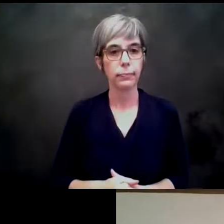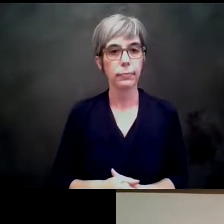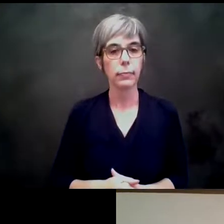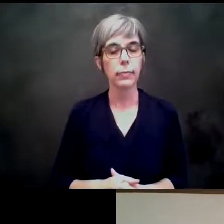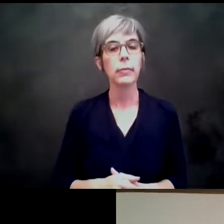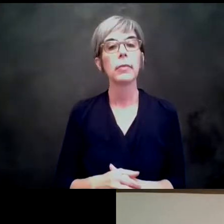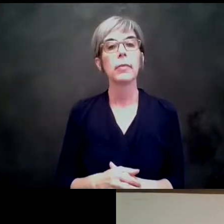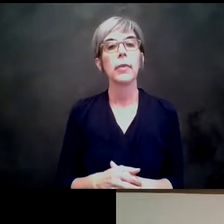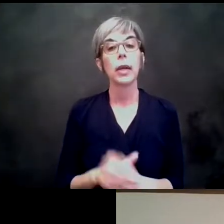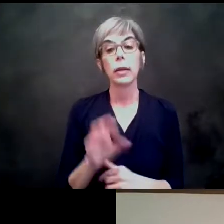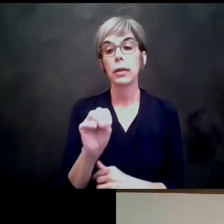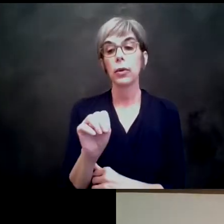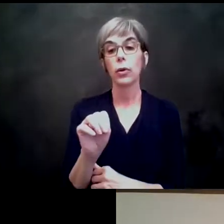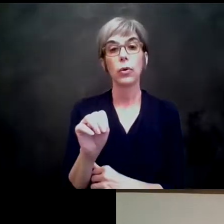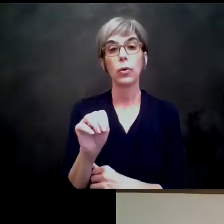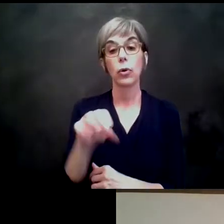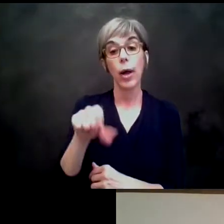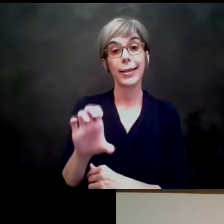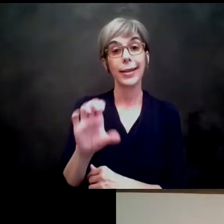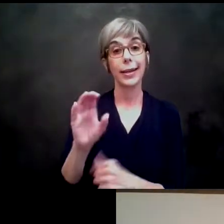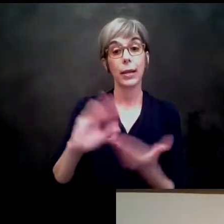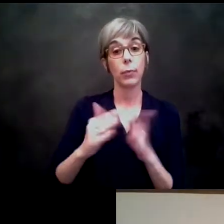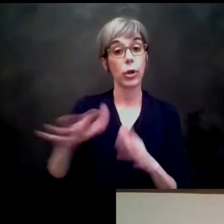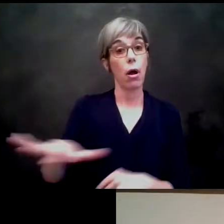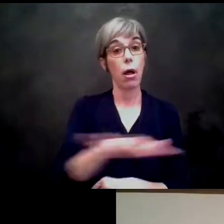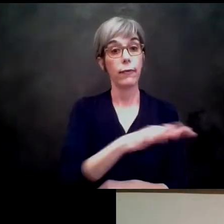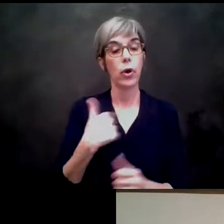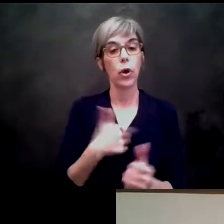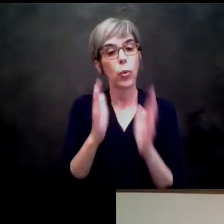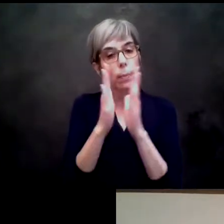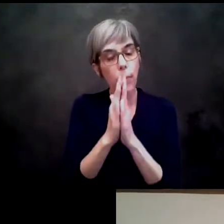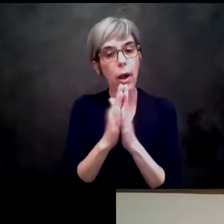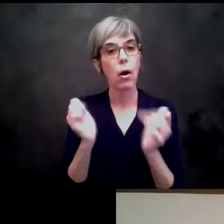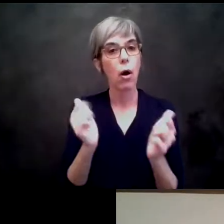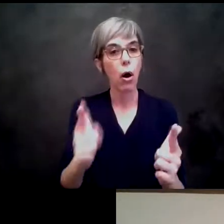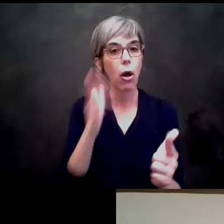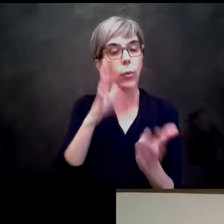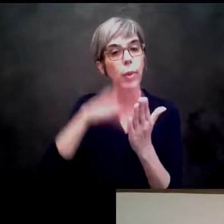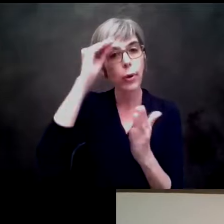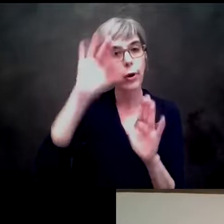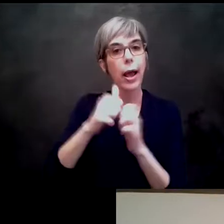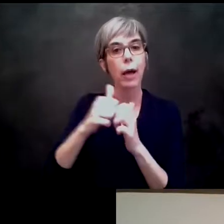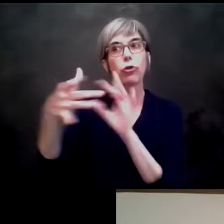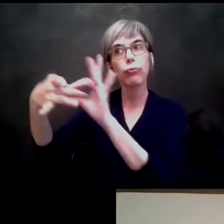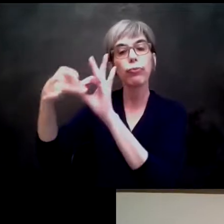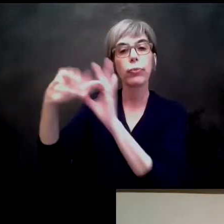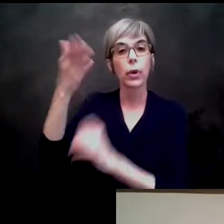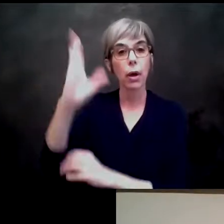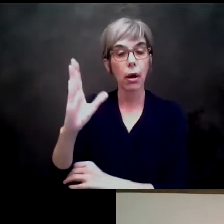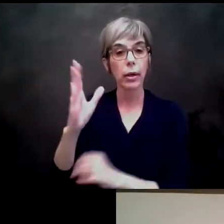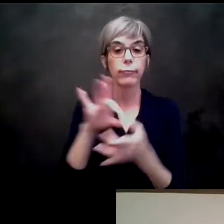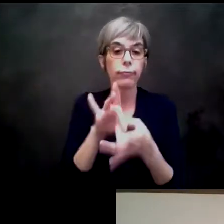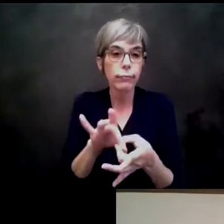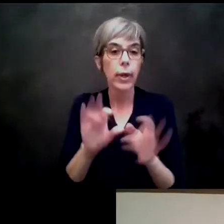the Quad City community to draw nearer to God and their families, to find peace in these opportunities that the pandemic